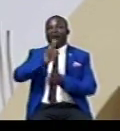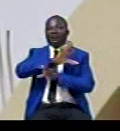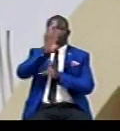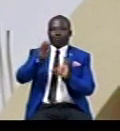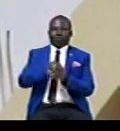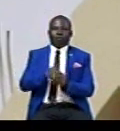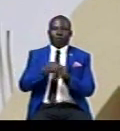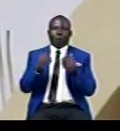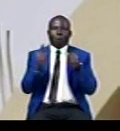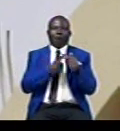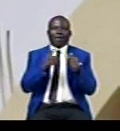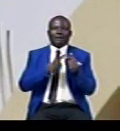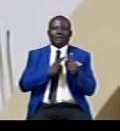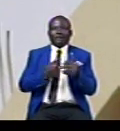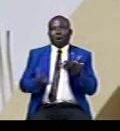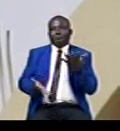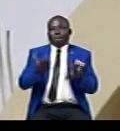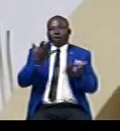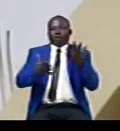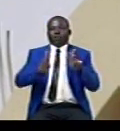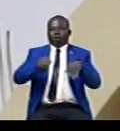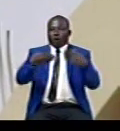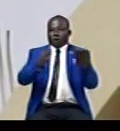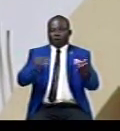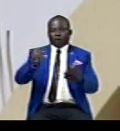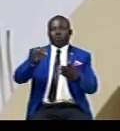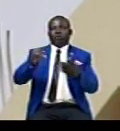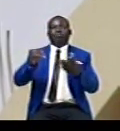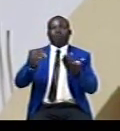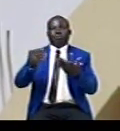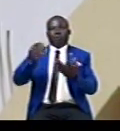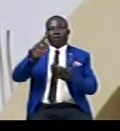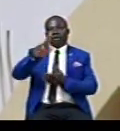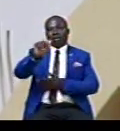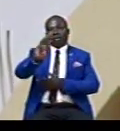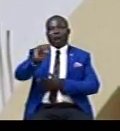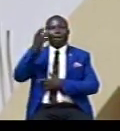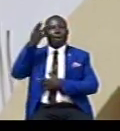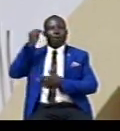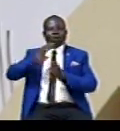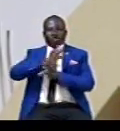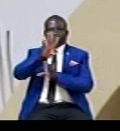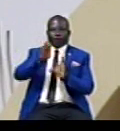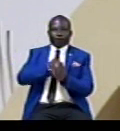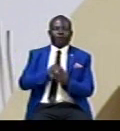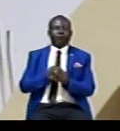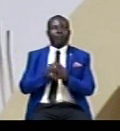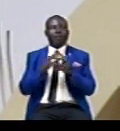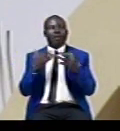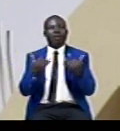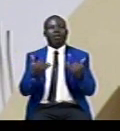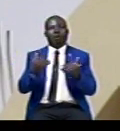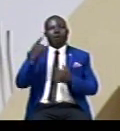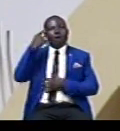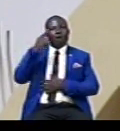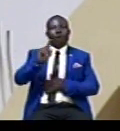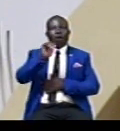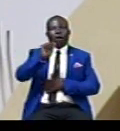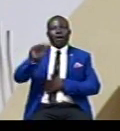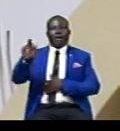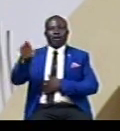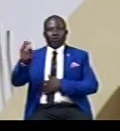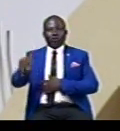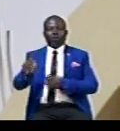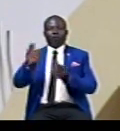Bond offering Iran was involved for Aaron to